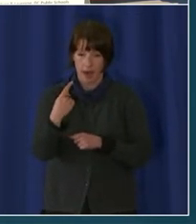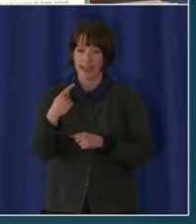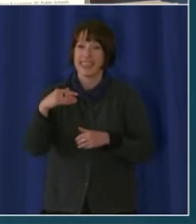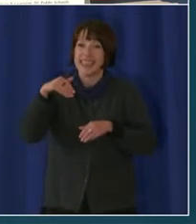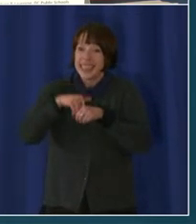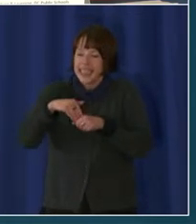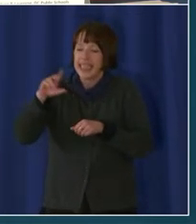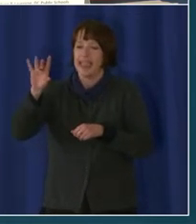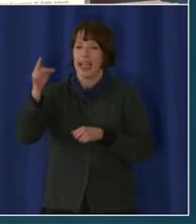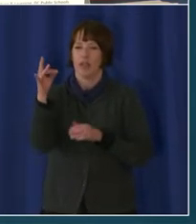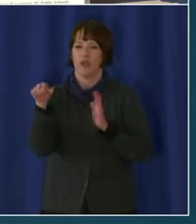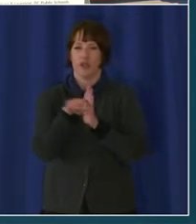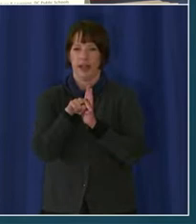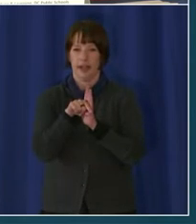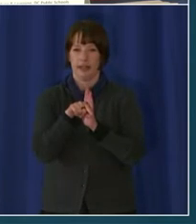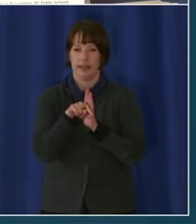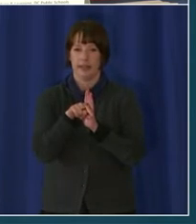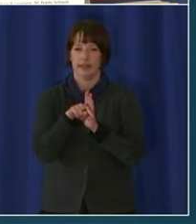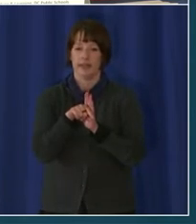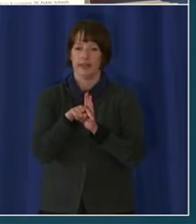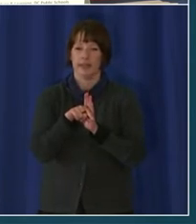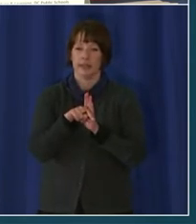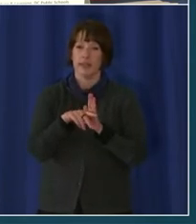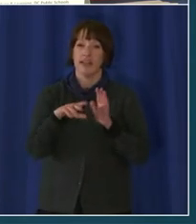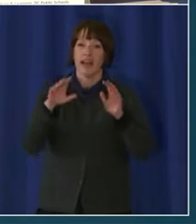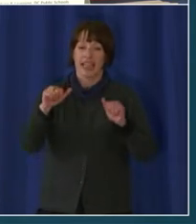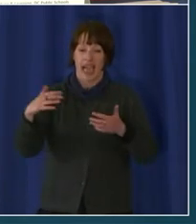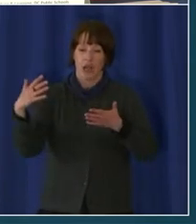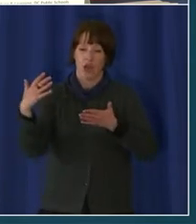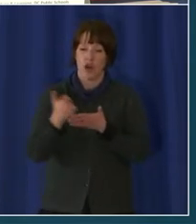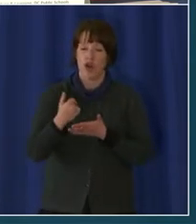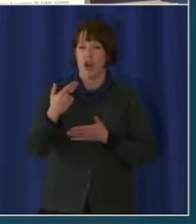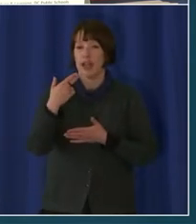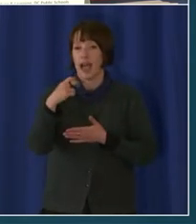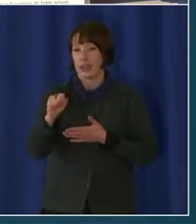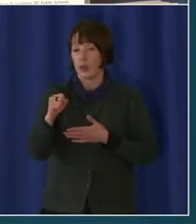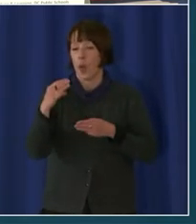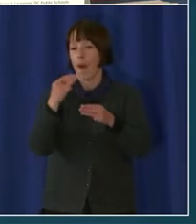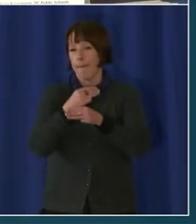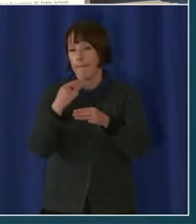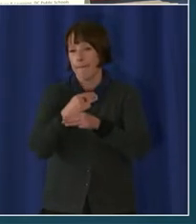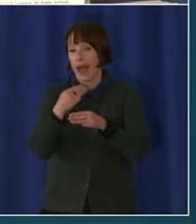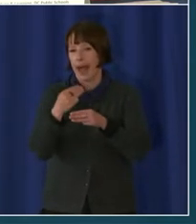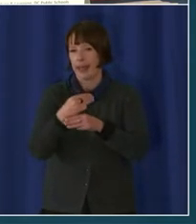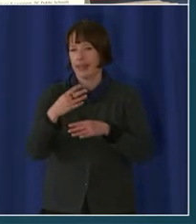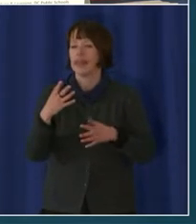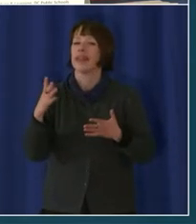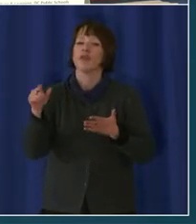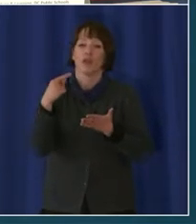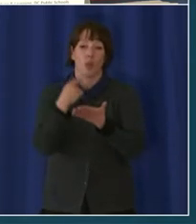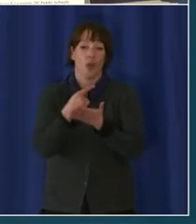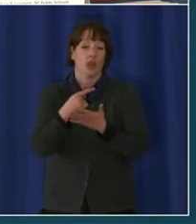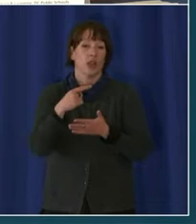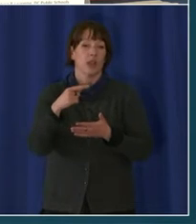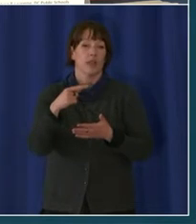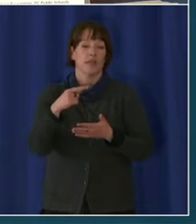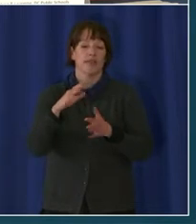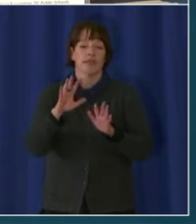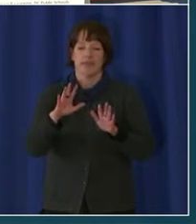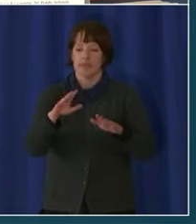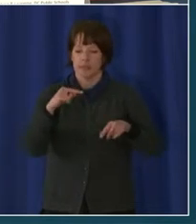student. When students take Algebra 1 in 8th grade, they can earn a high school math graduation credit,